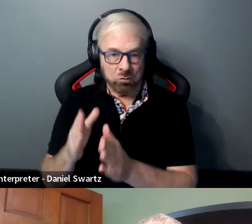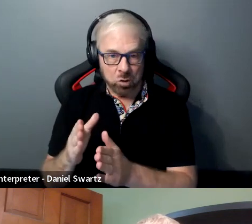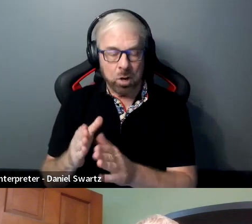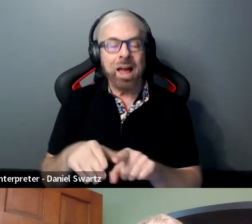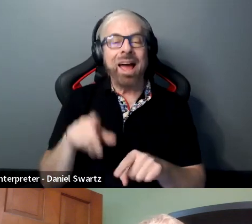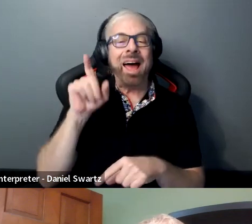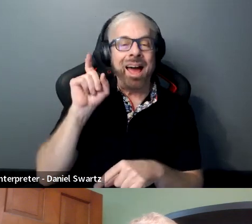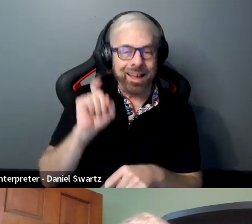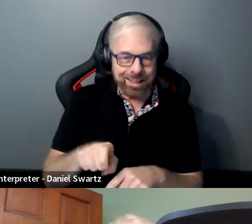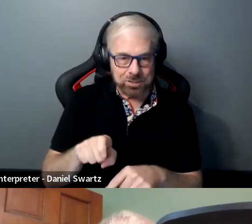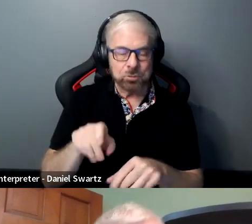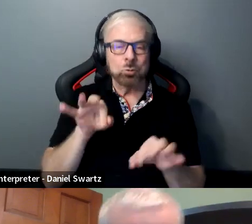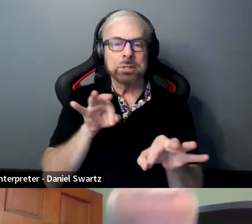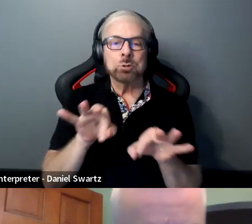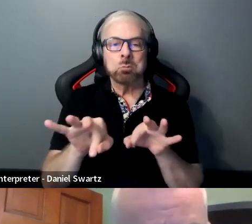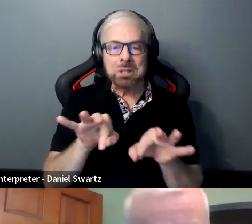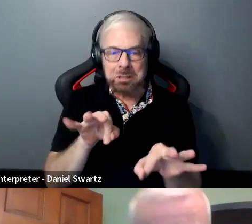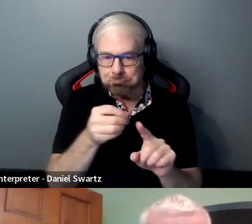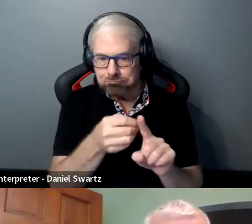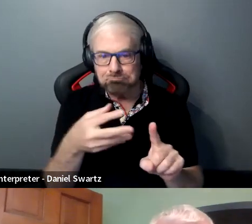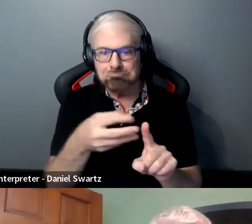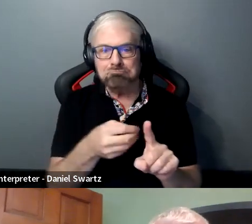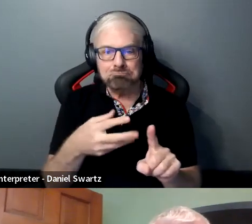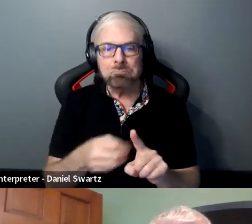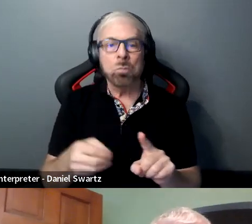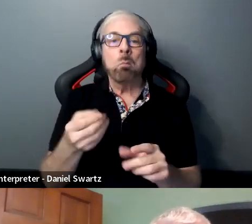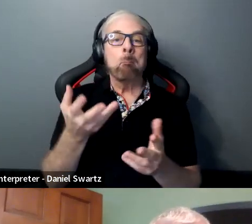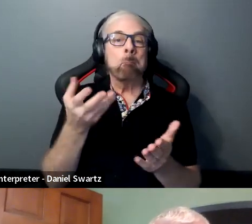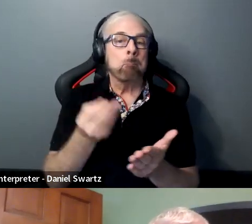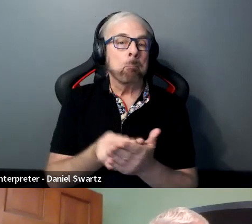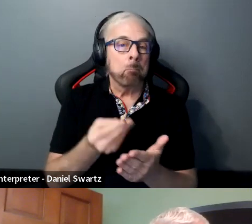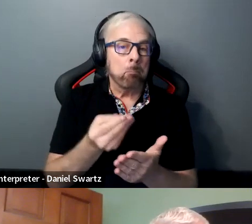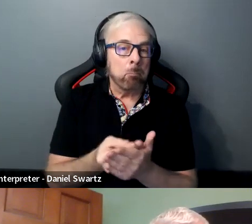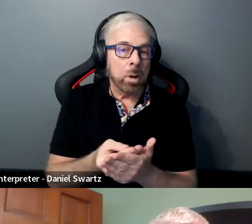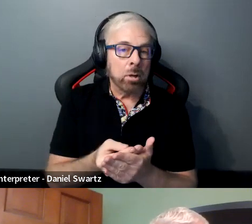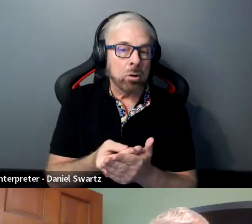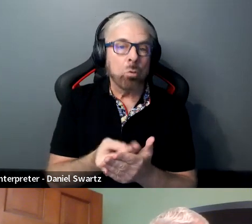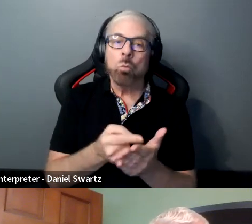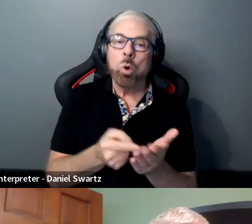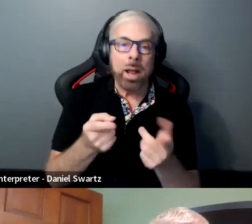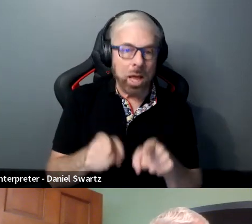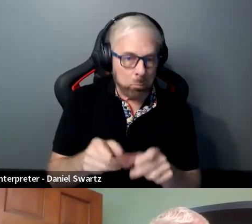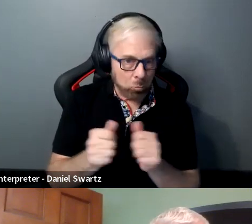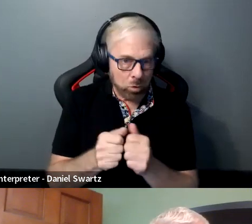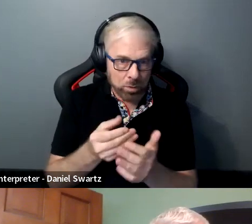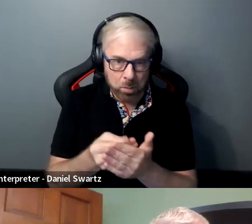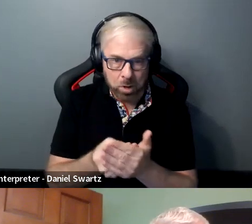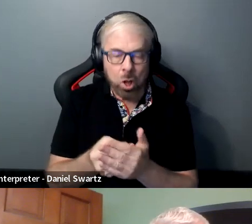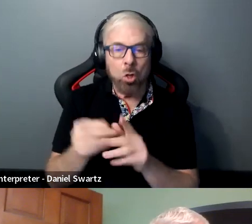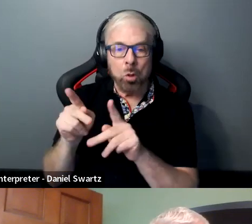to explain what monies were done, what was done with the monies of the person